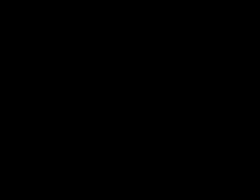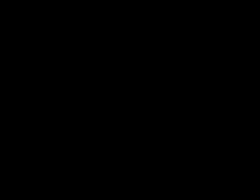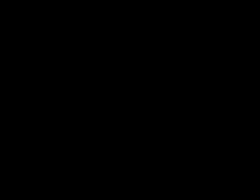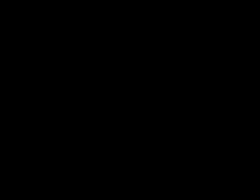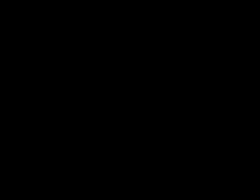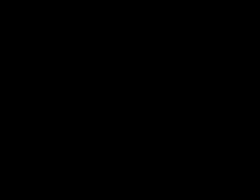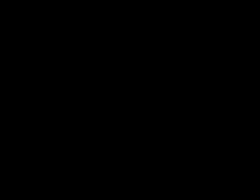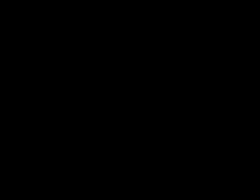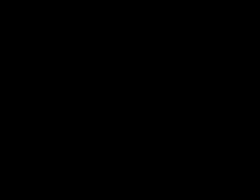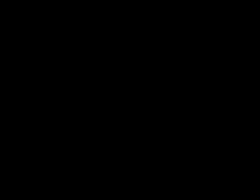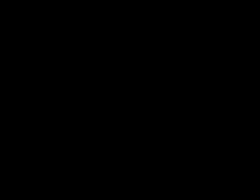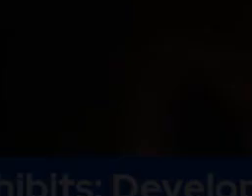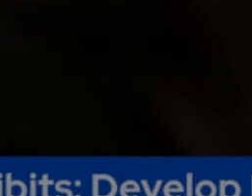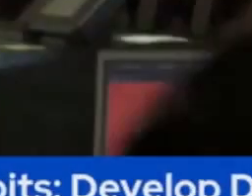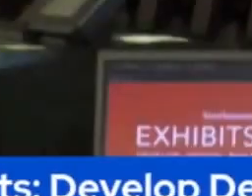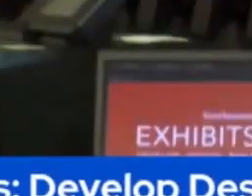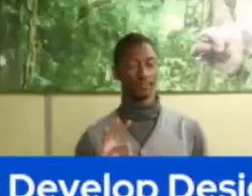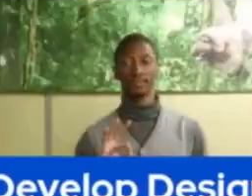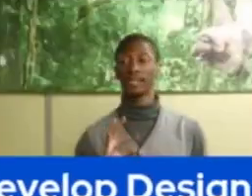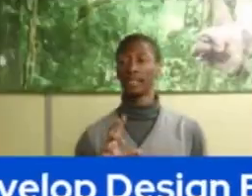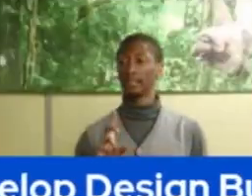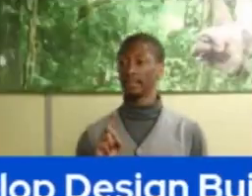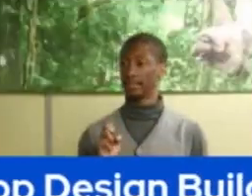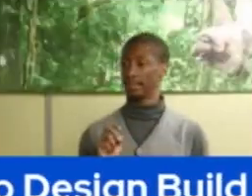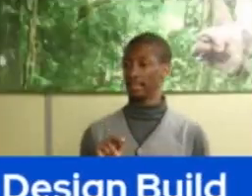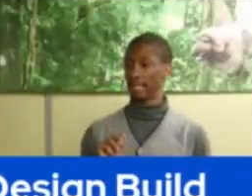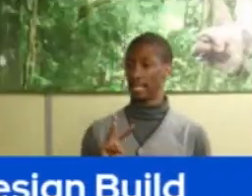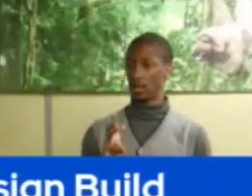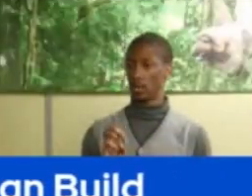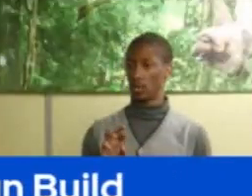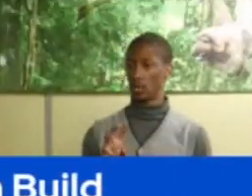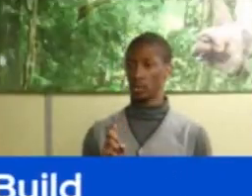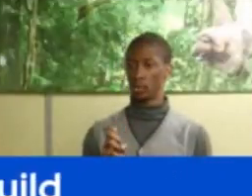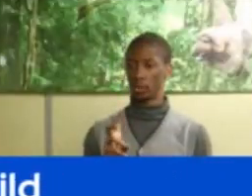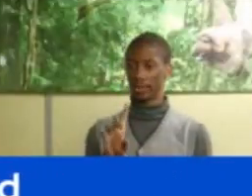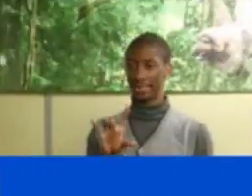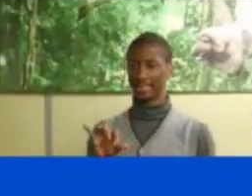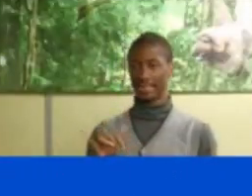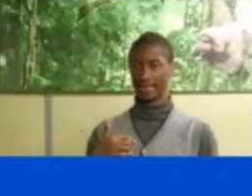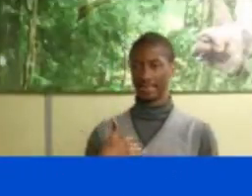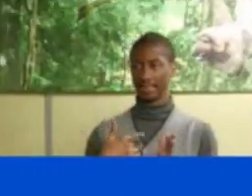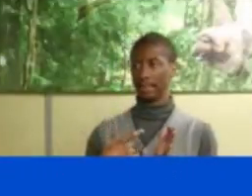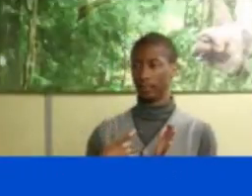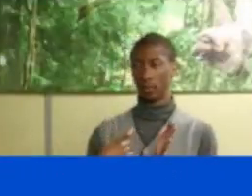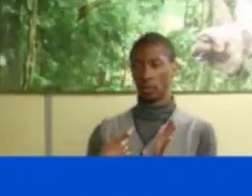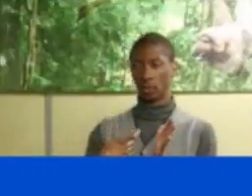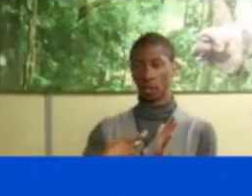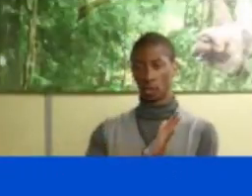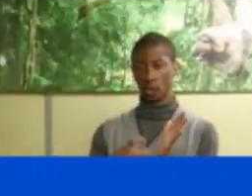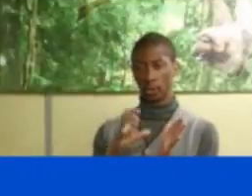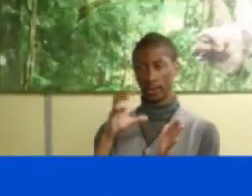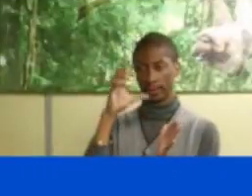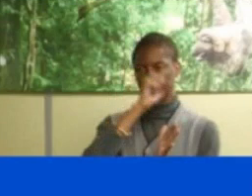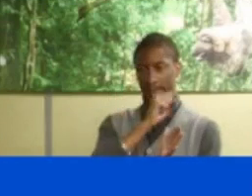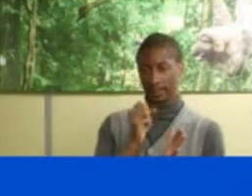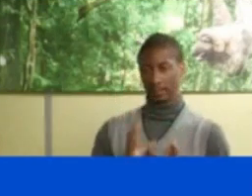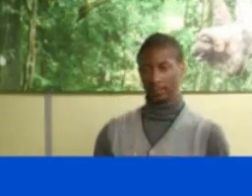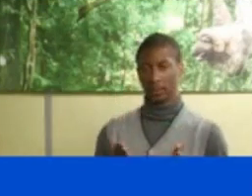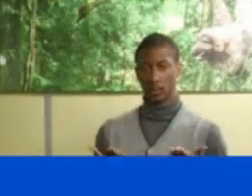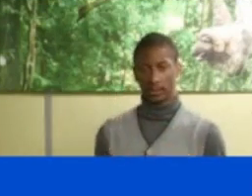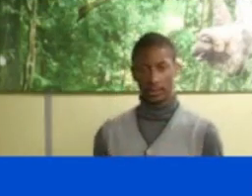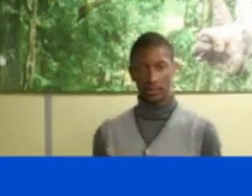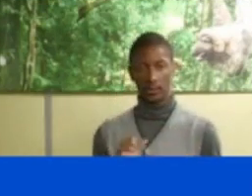Hi, my name's Dan Widerski. I am the cost estimator here at Smithsonian Exhibits,